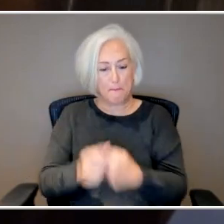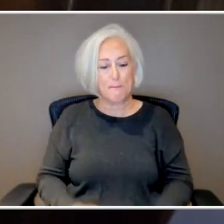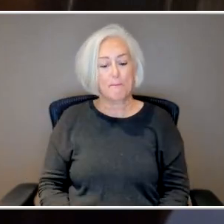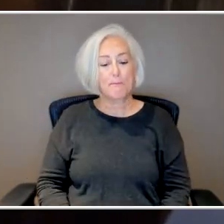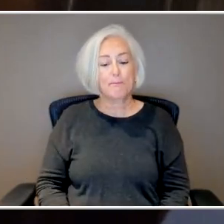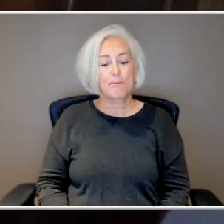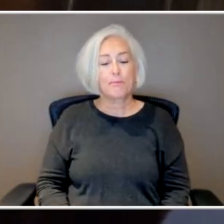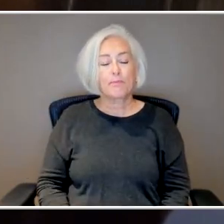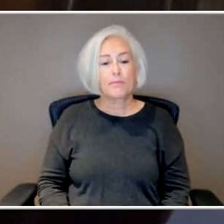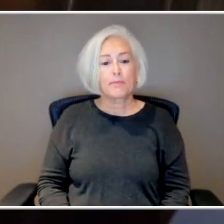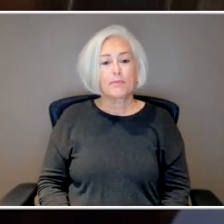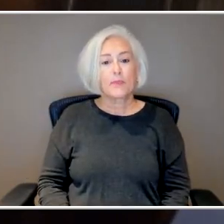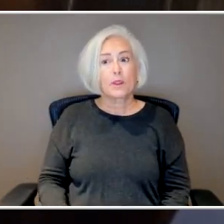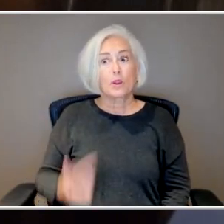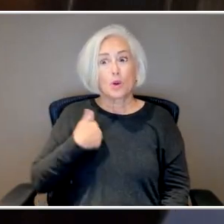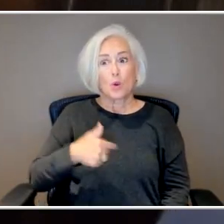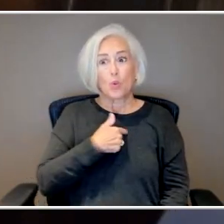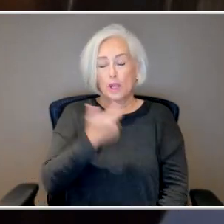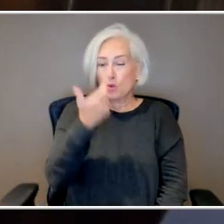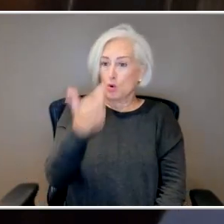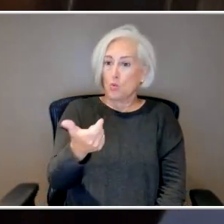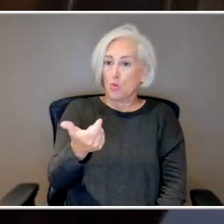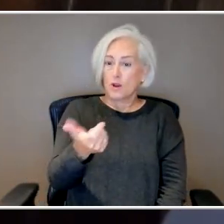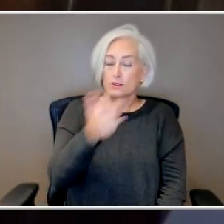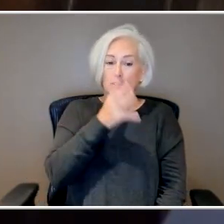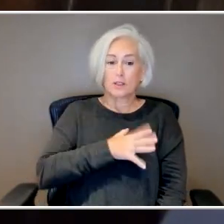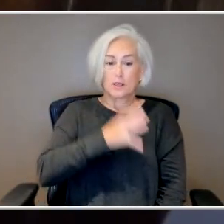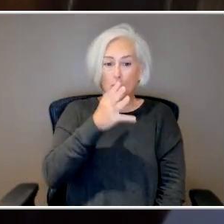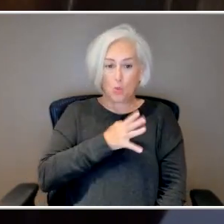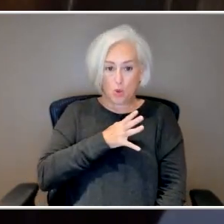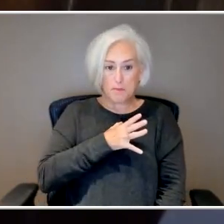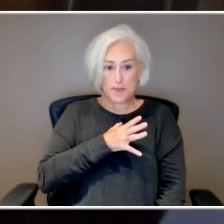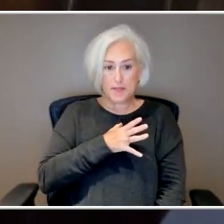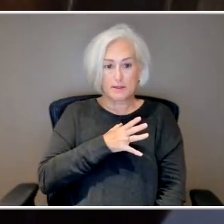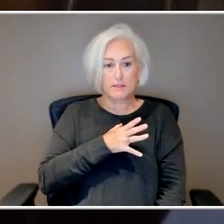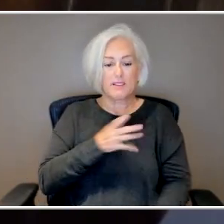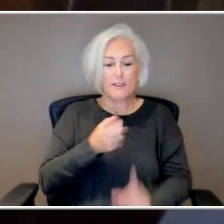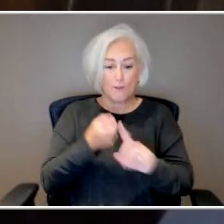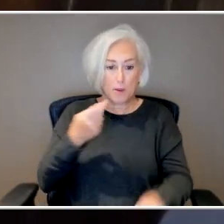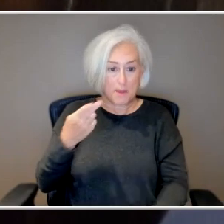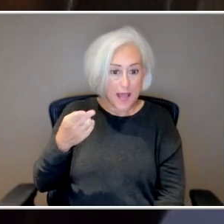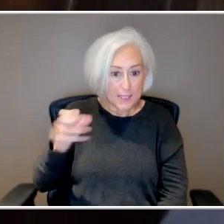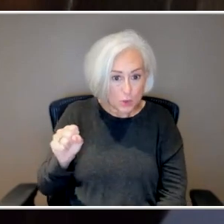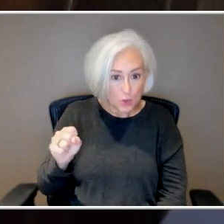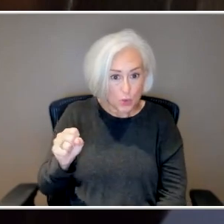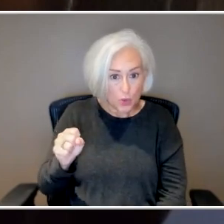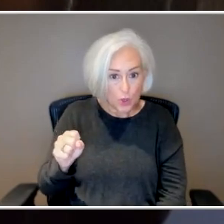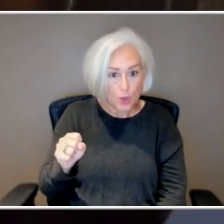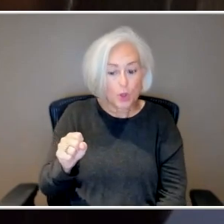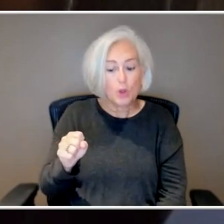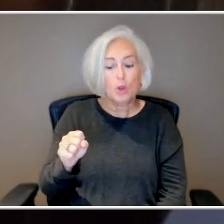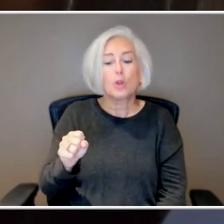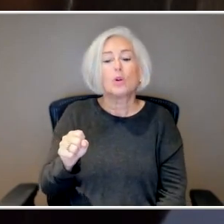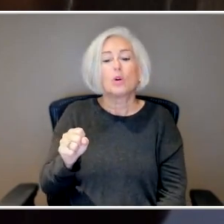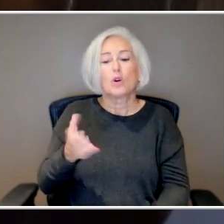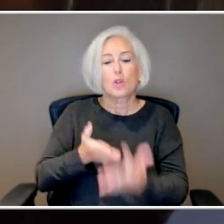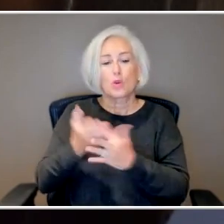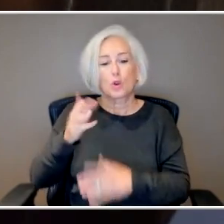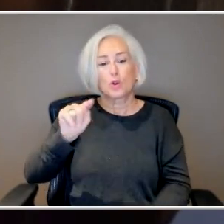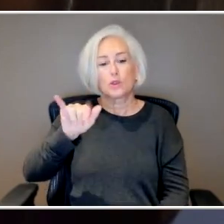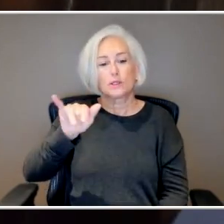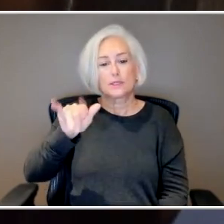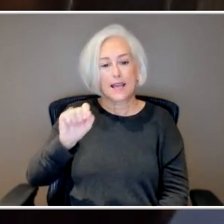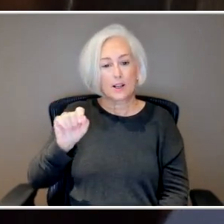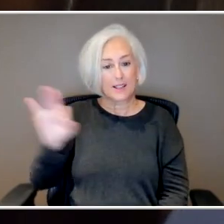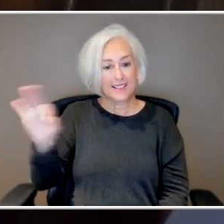were all watching women, high school women, this Title IX going through, and so I was